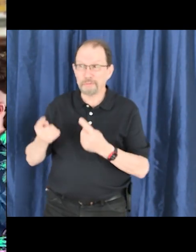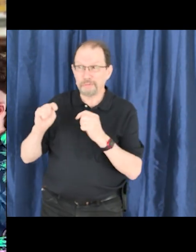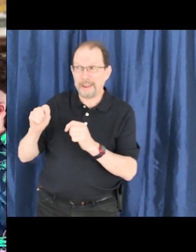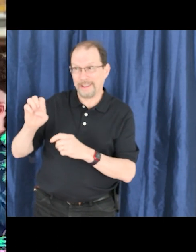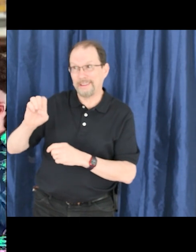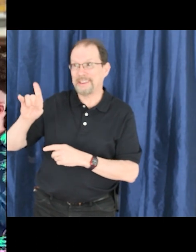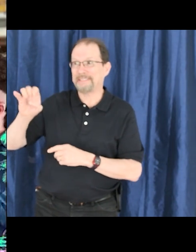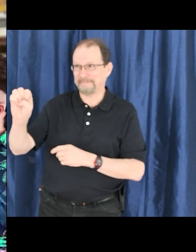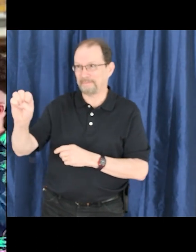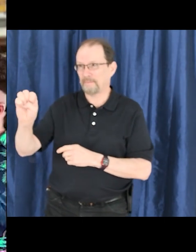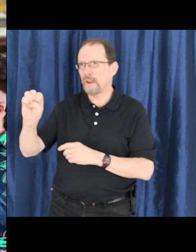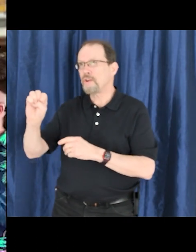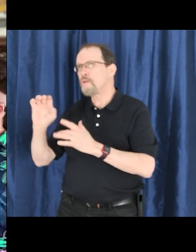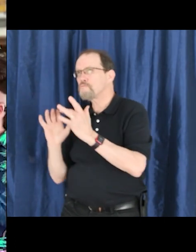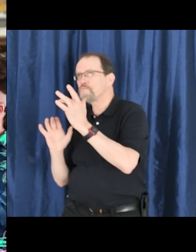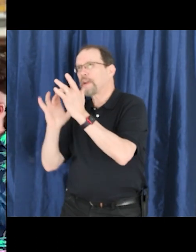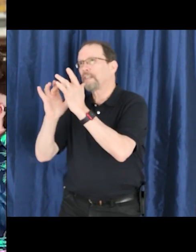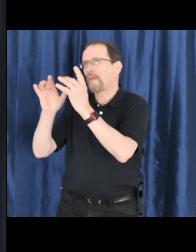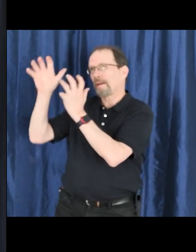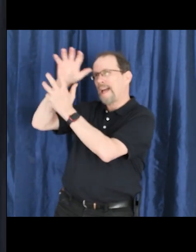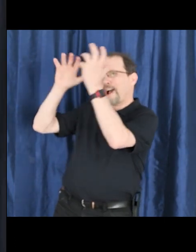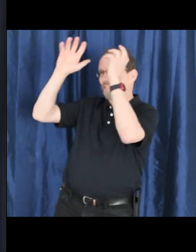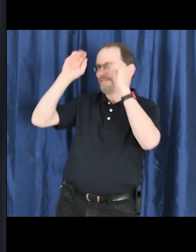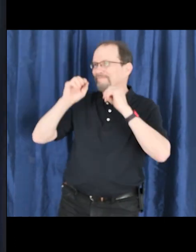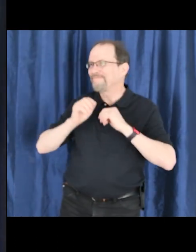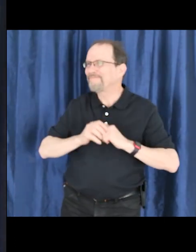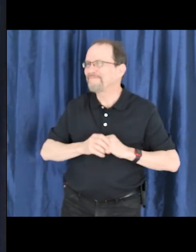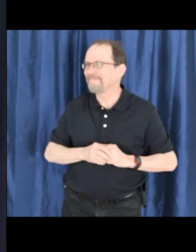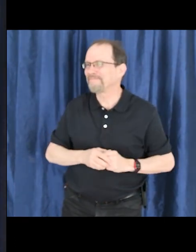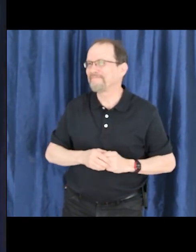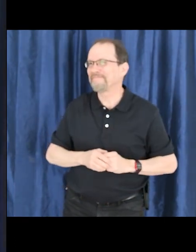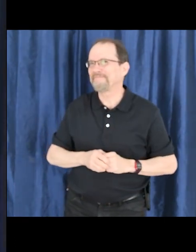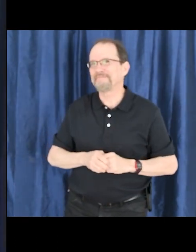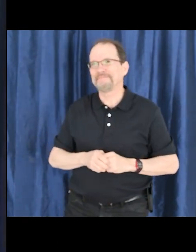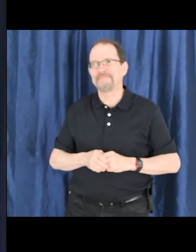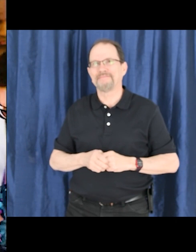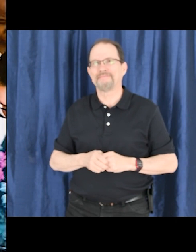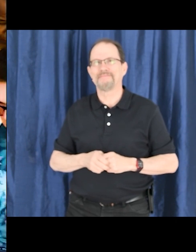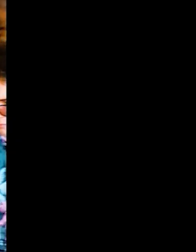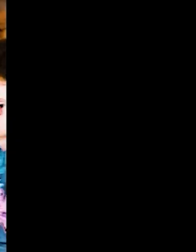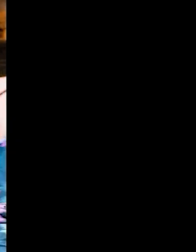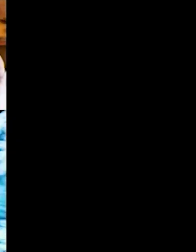to chapter 10 And learn how to blow those negative feelings away Alright, try it, Eddie Reach for the clouds